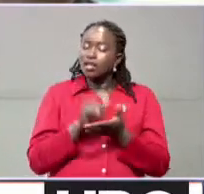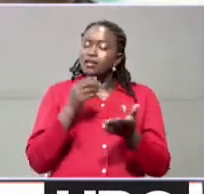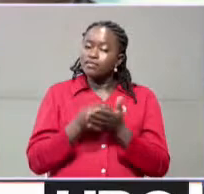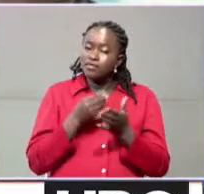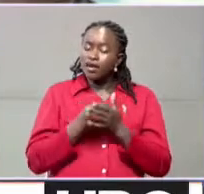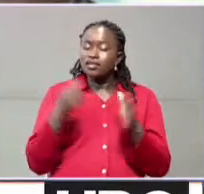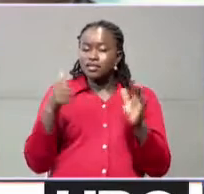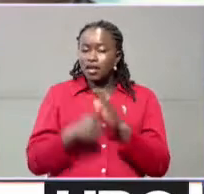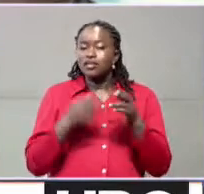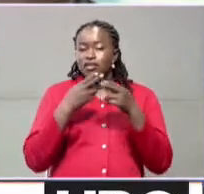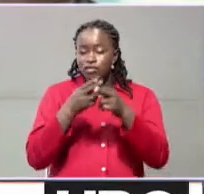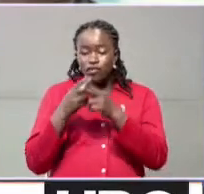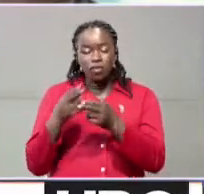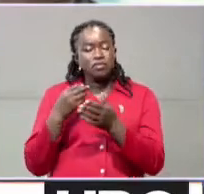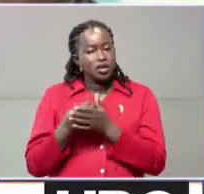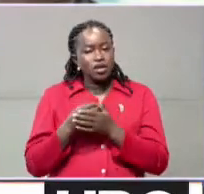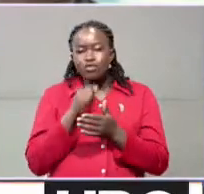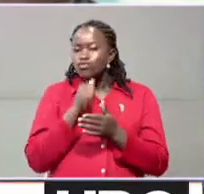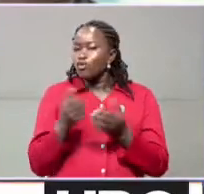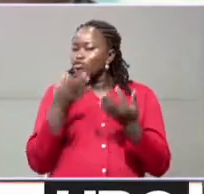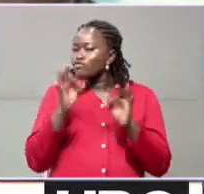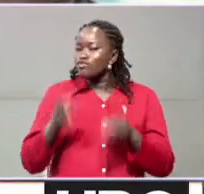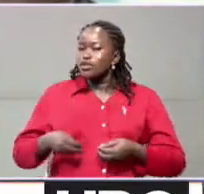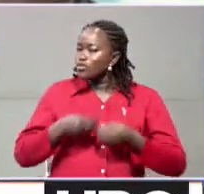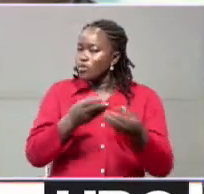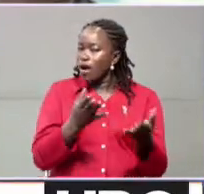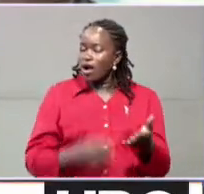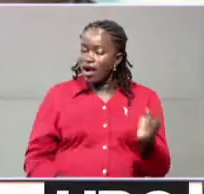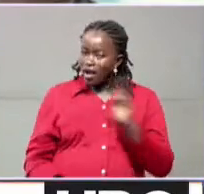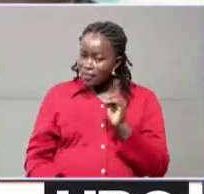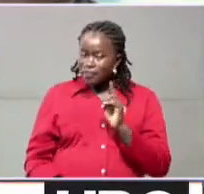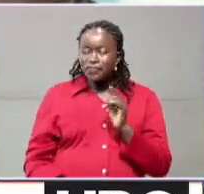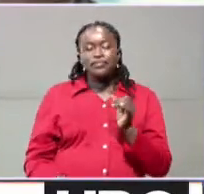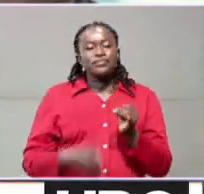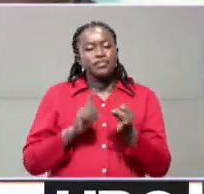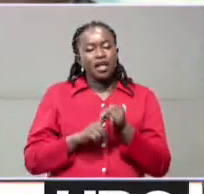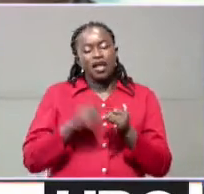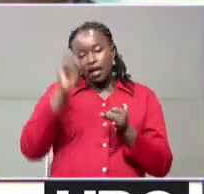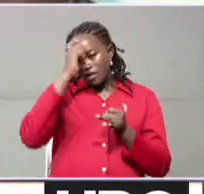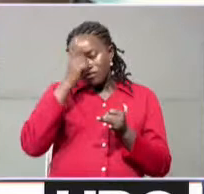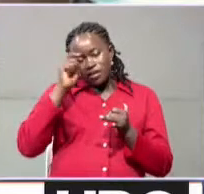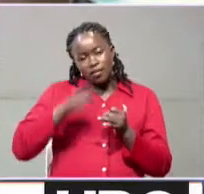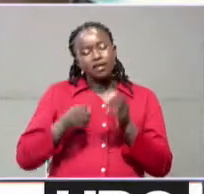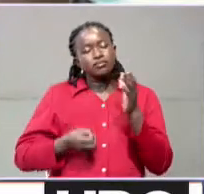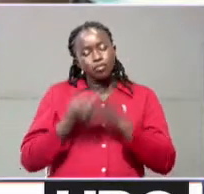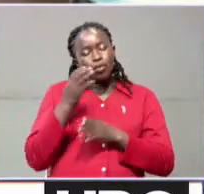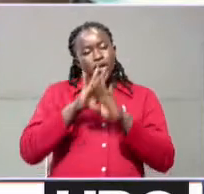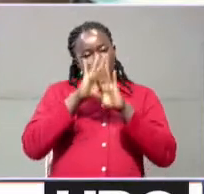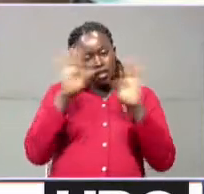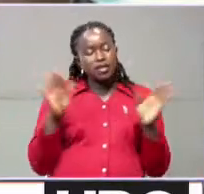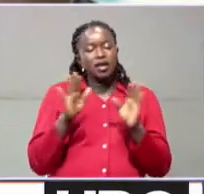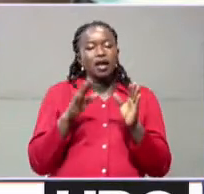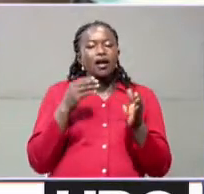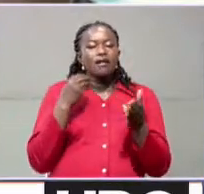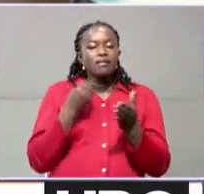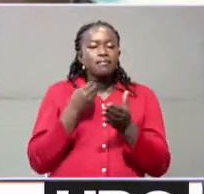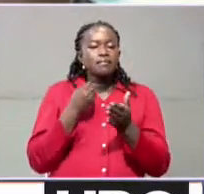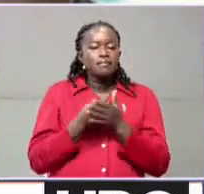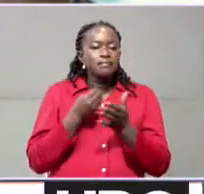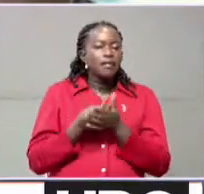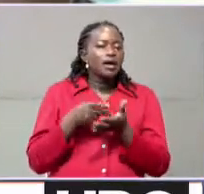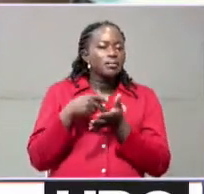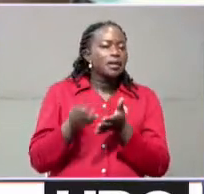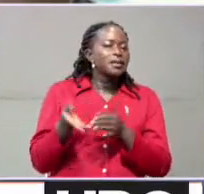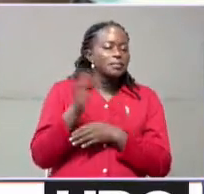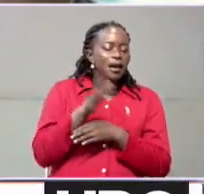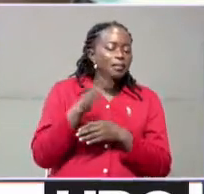revolving funds are not free donations b governments will come out with a clear funding recovery strategy